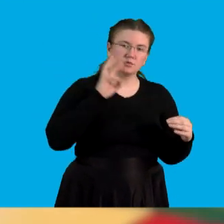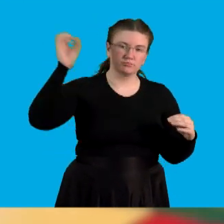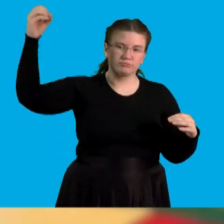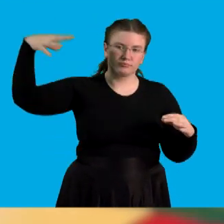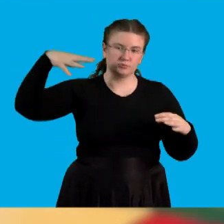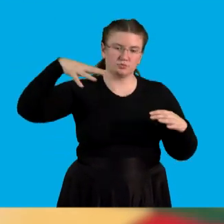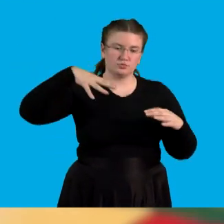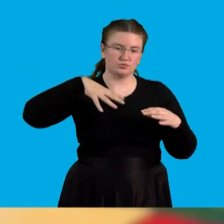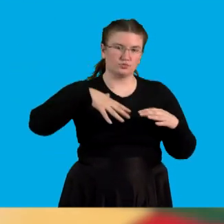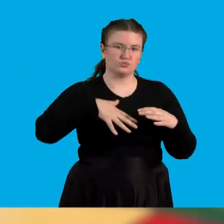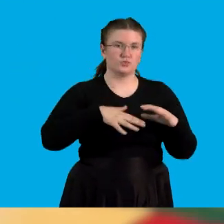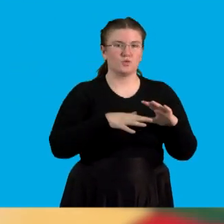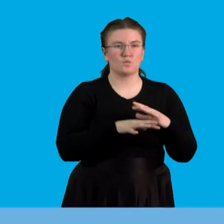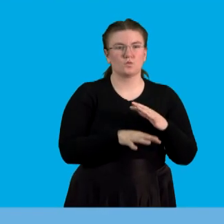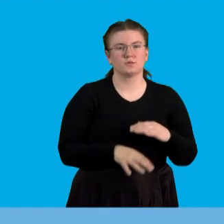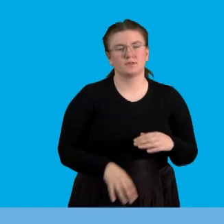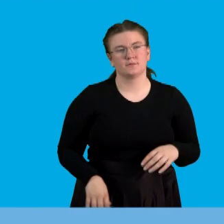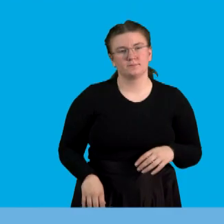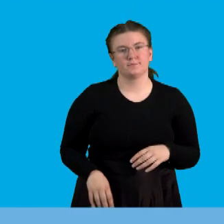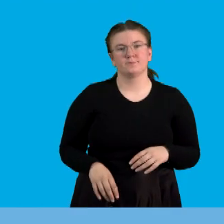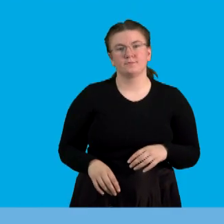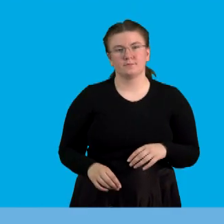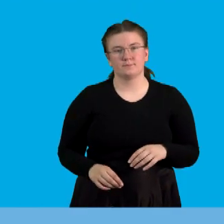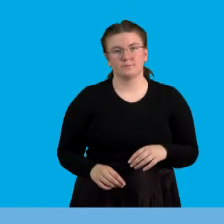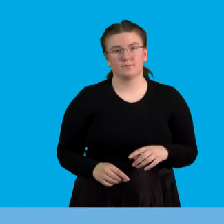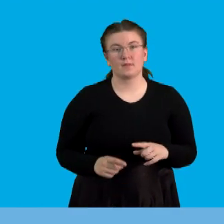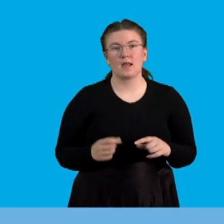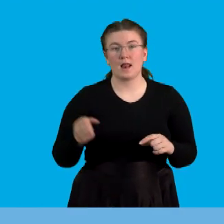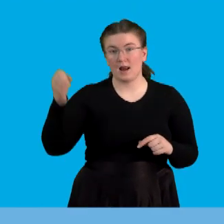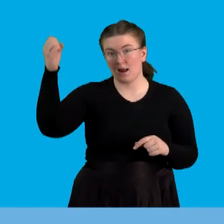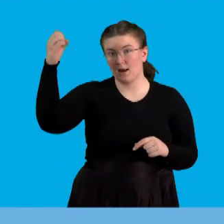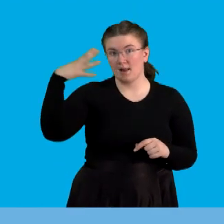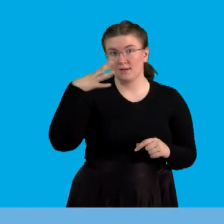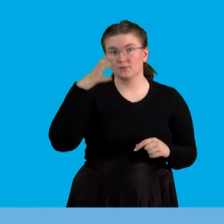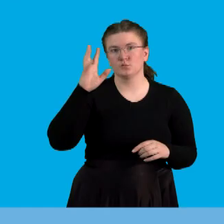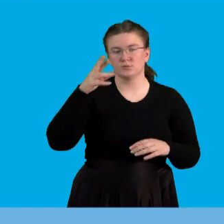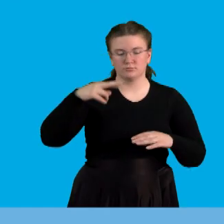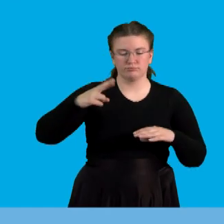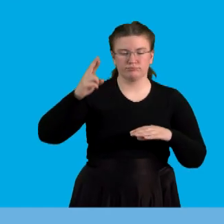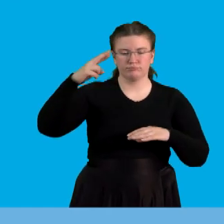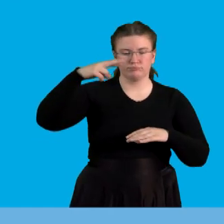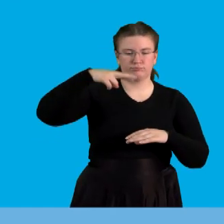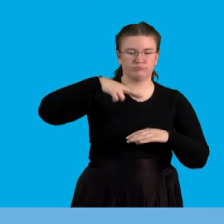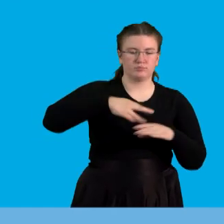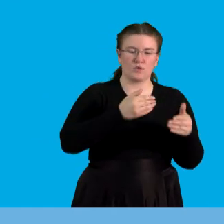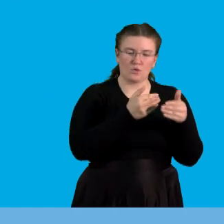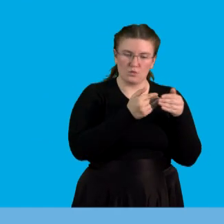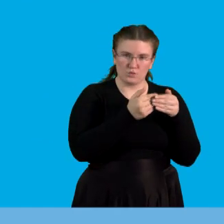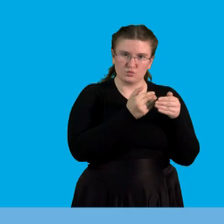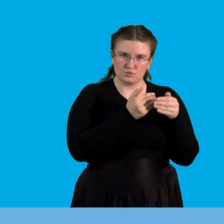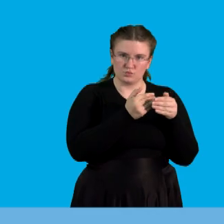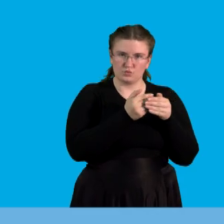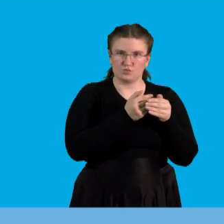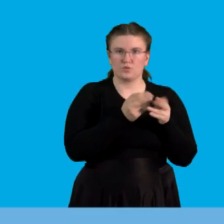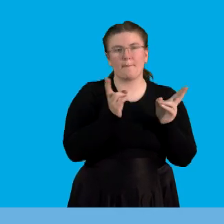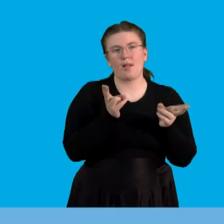to be from less dense to more dense, the light, it is going to bend towards the normal. And when that